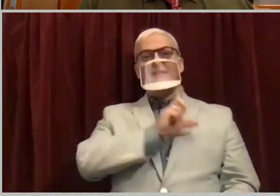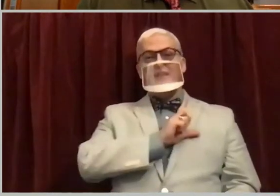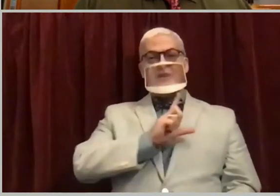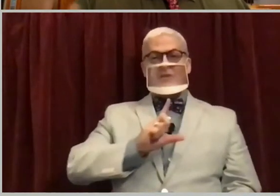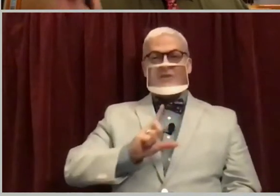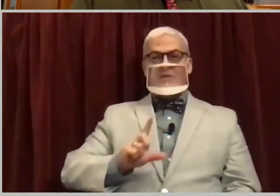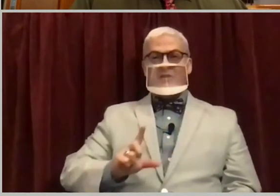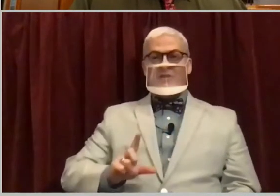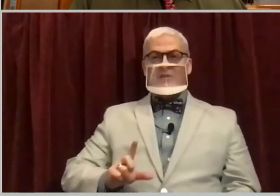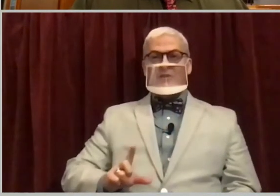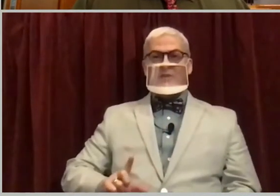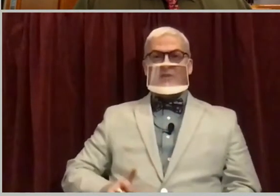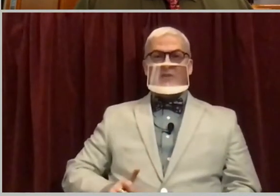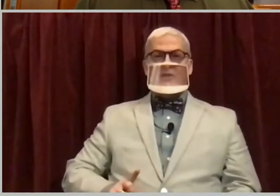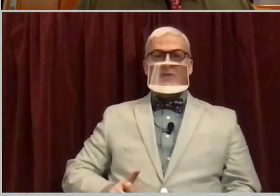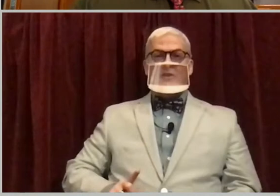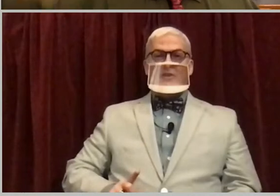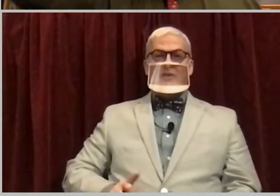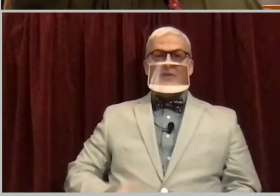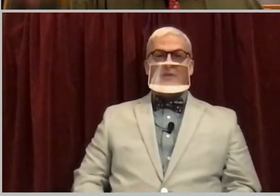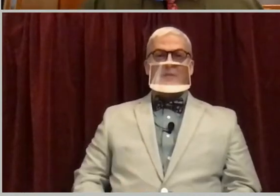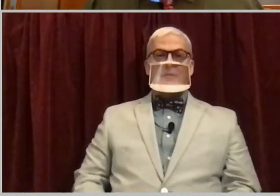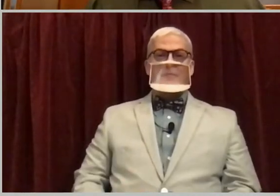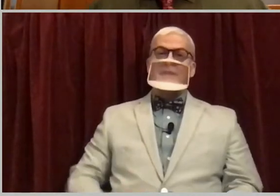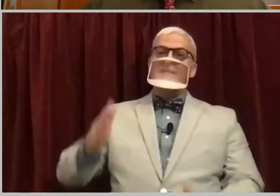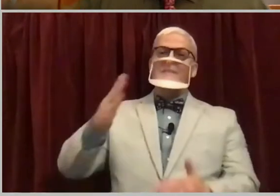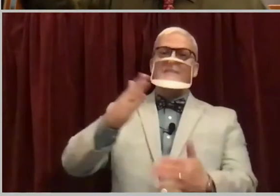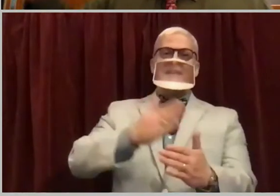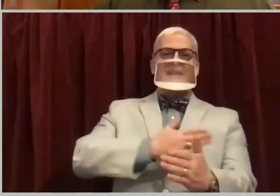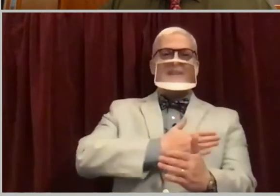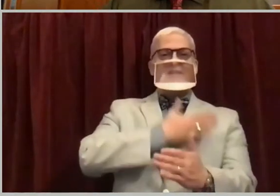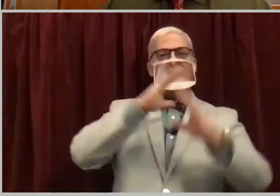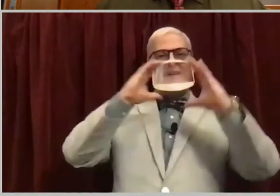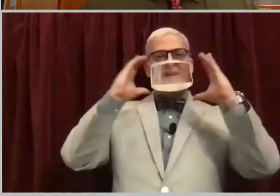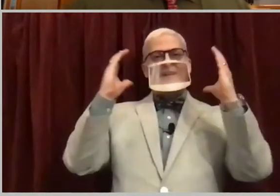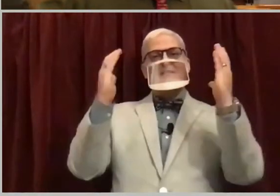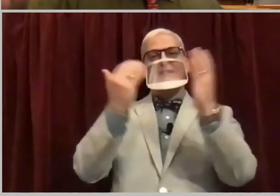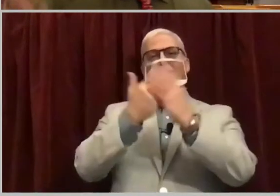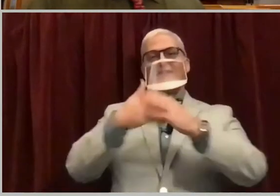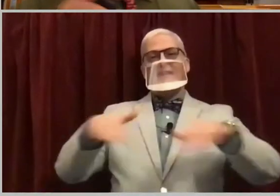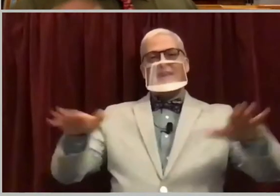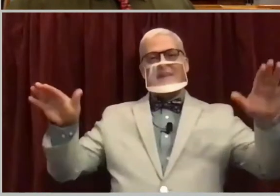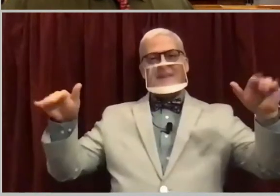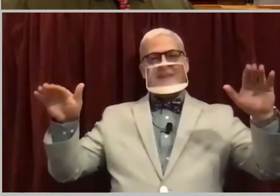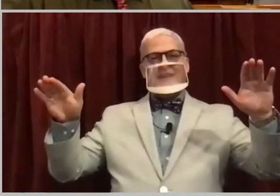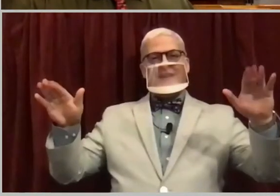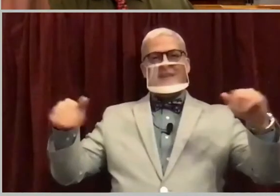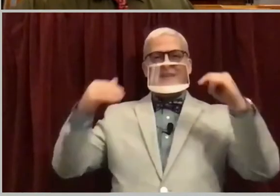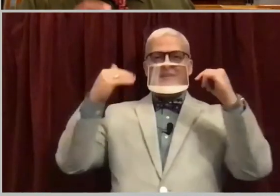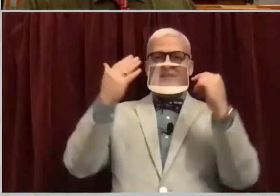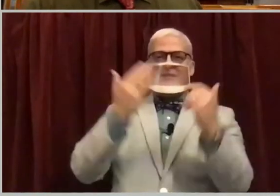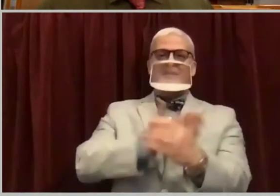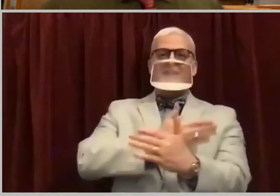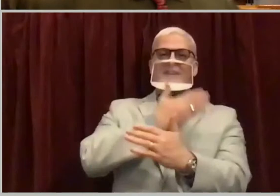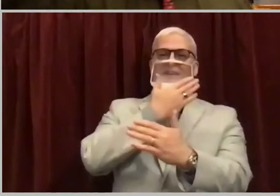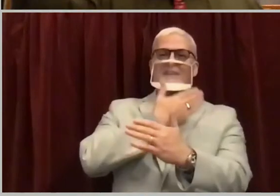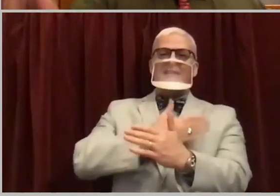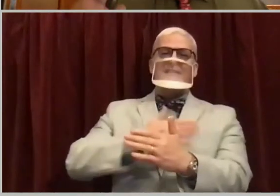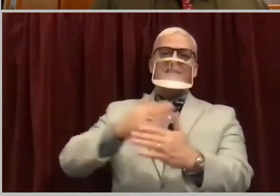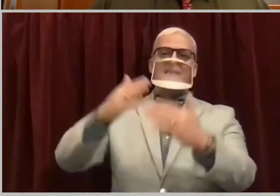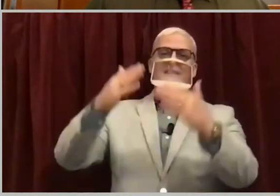Christ the Lord. Sing choirs of